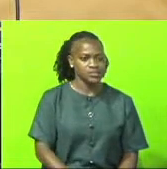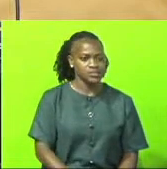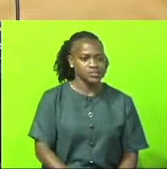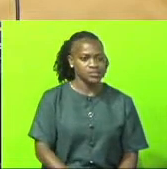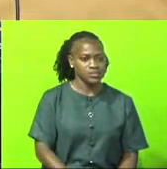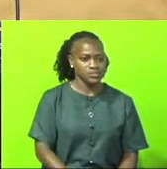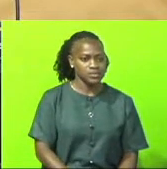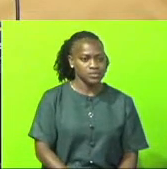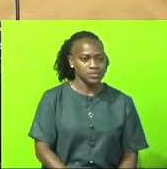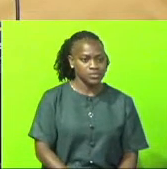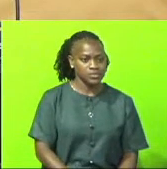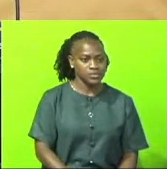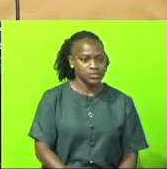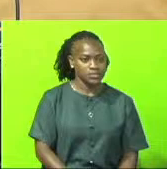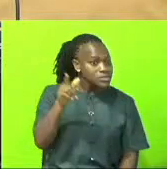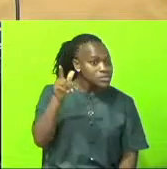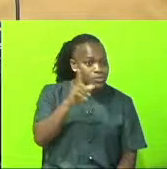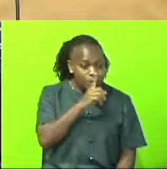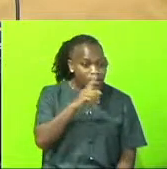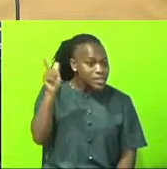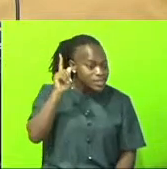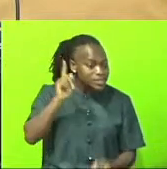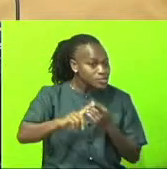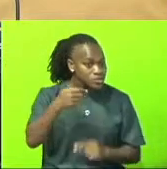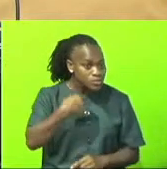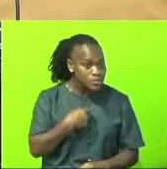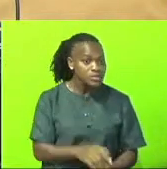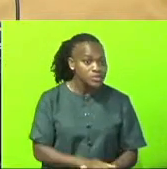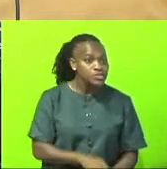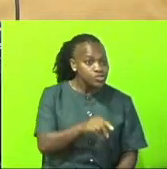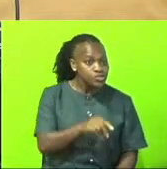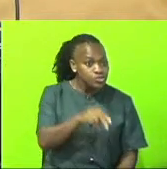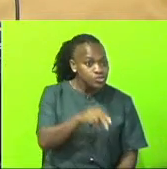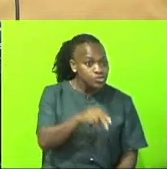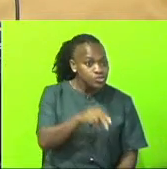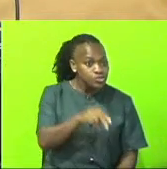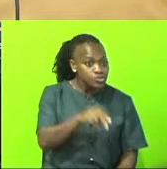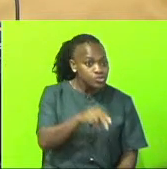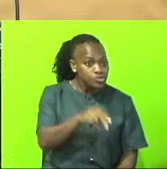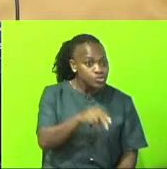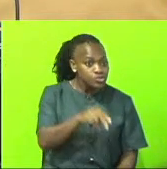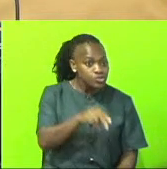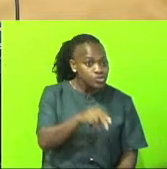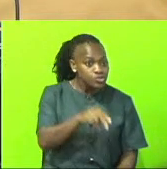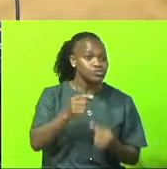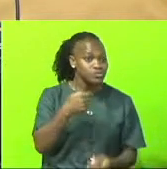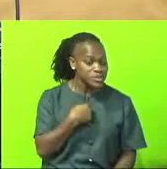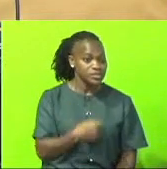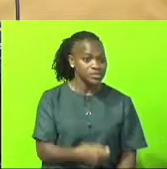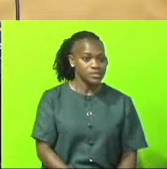You would have to be quiet and listen to me, and you will listen to me. And you will listen to me. You will listen to me.